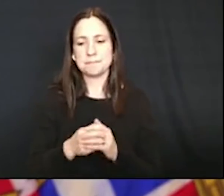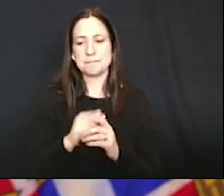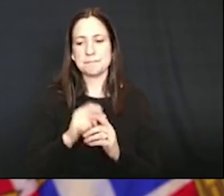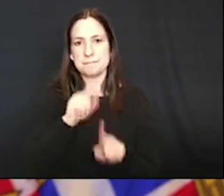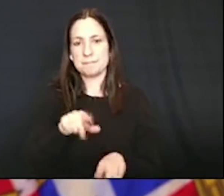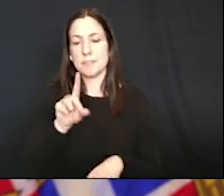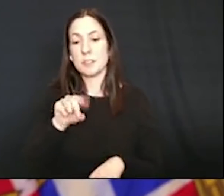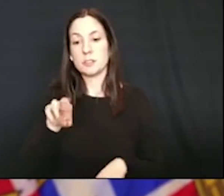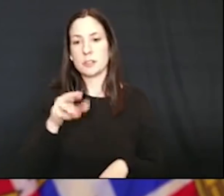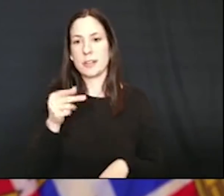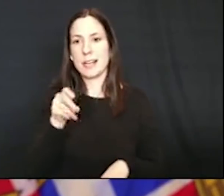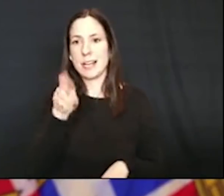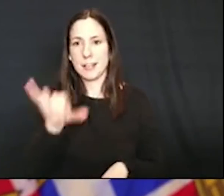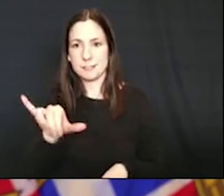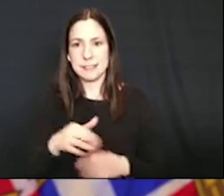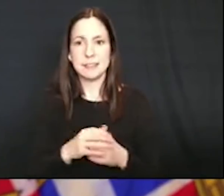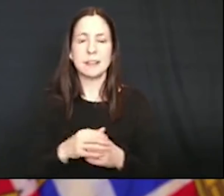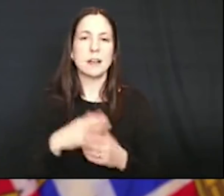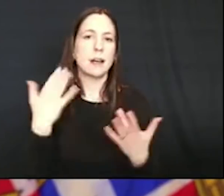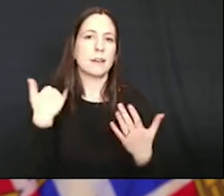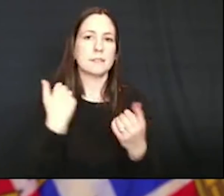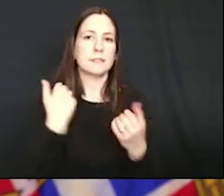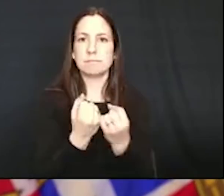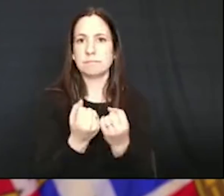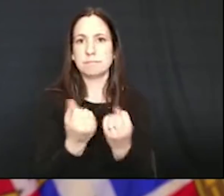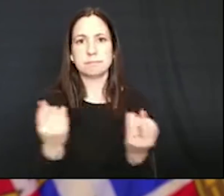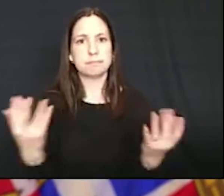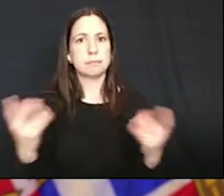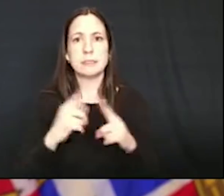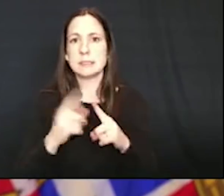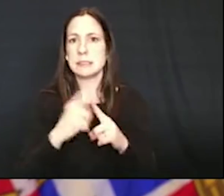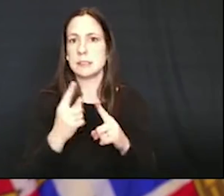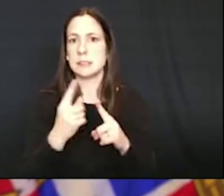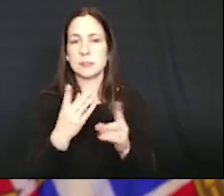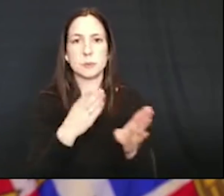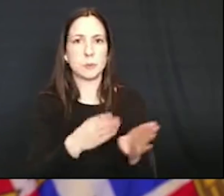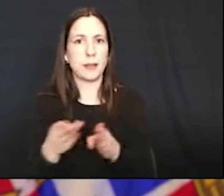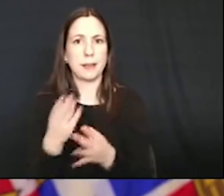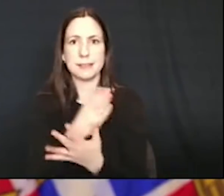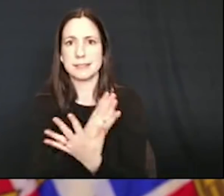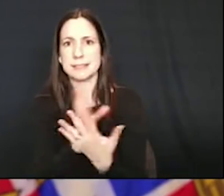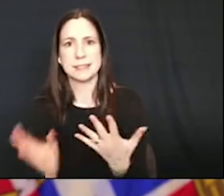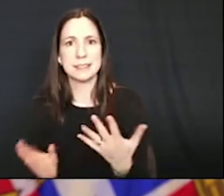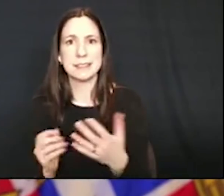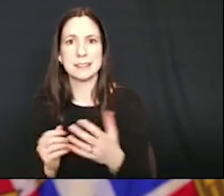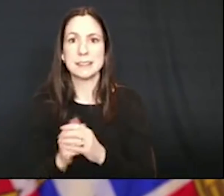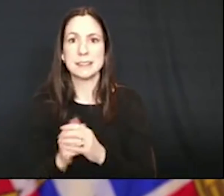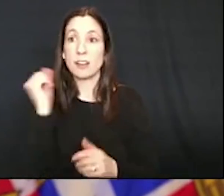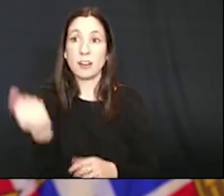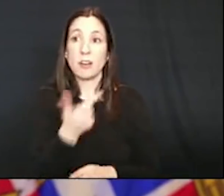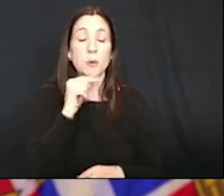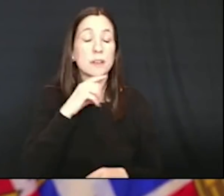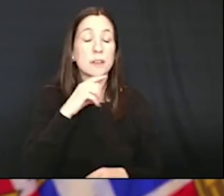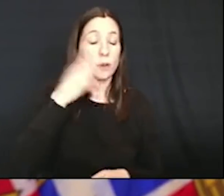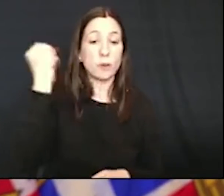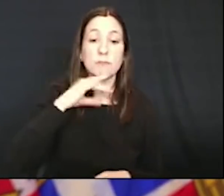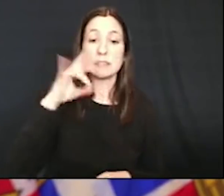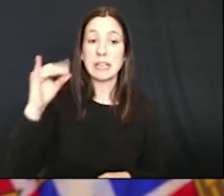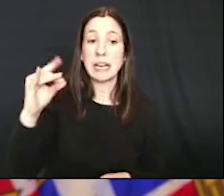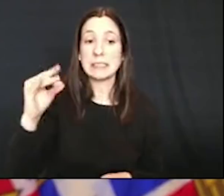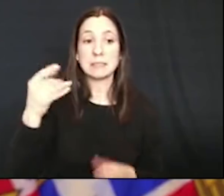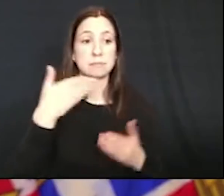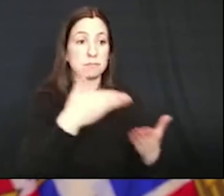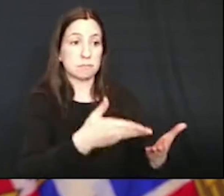of ways. We recognize that not everybody who's over the age of 80 and living at home or in community or